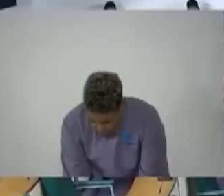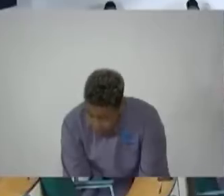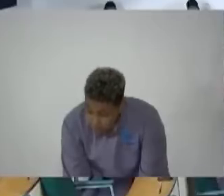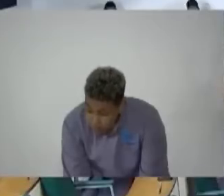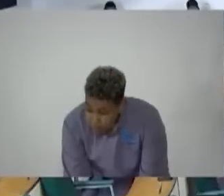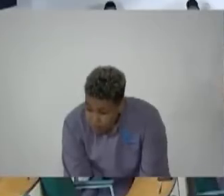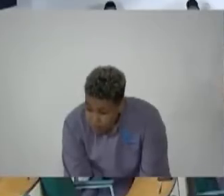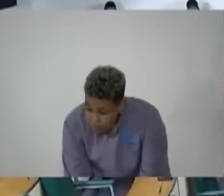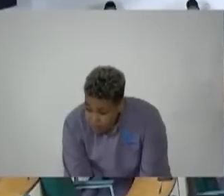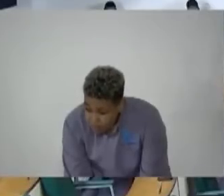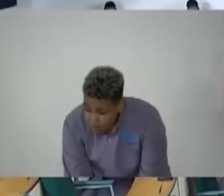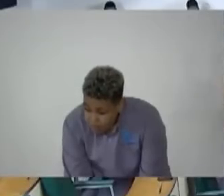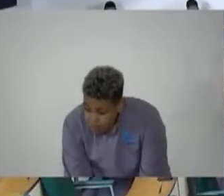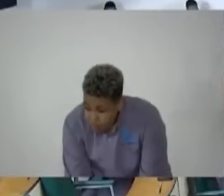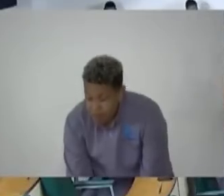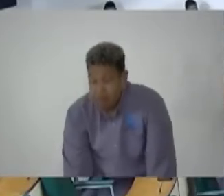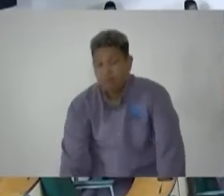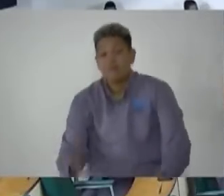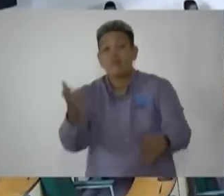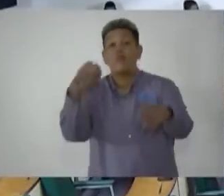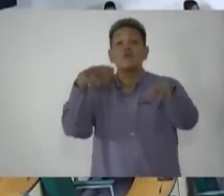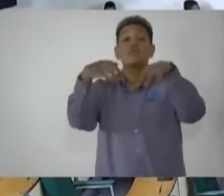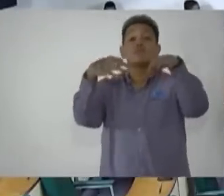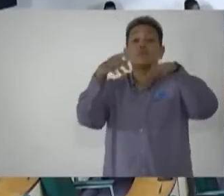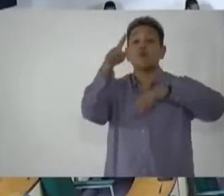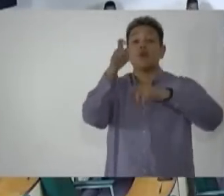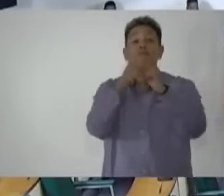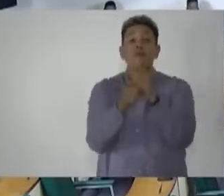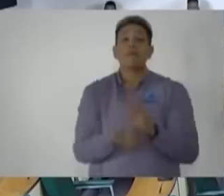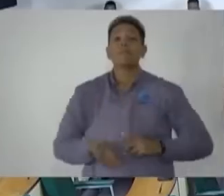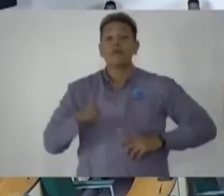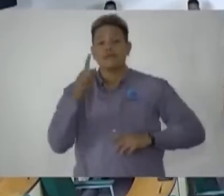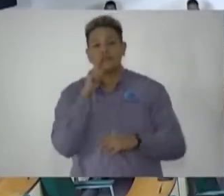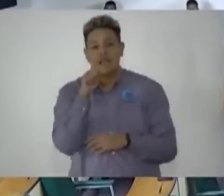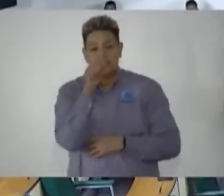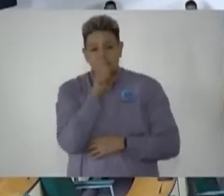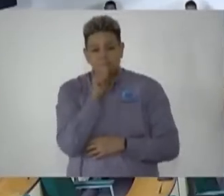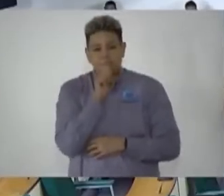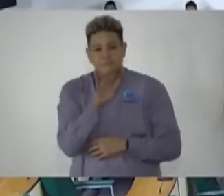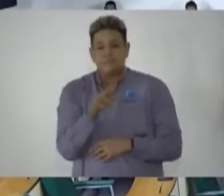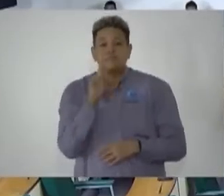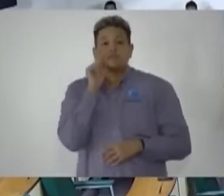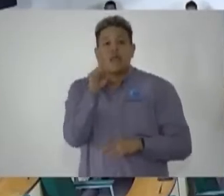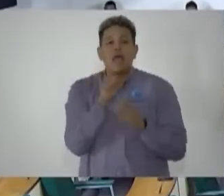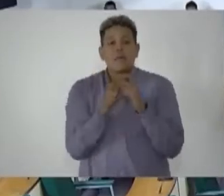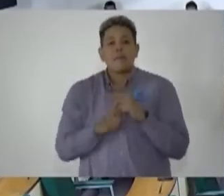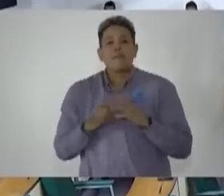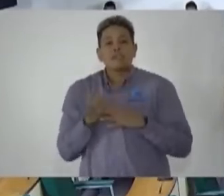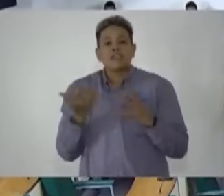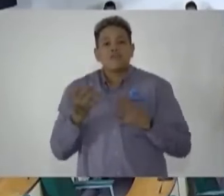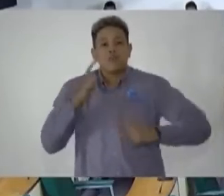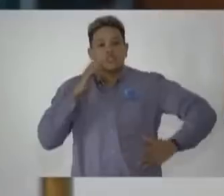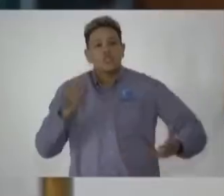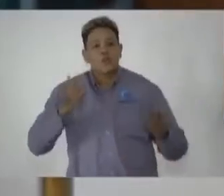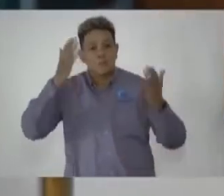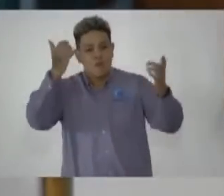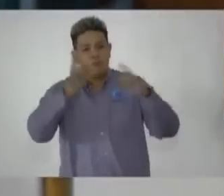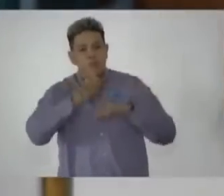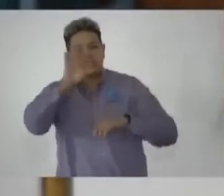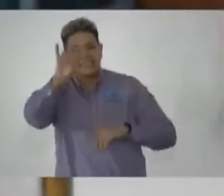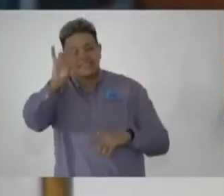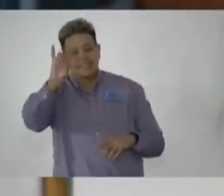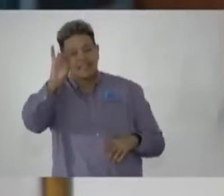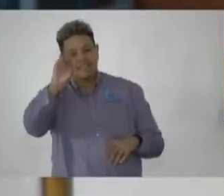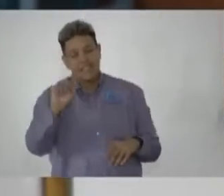The amendment that speaks to, here we go. The amendment at what is the proposed